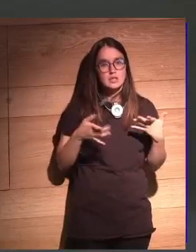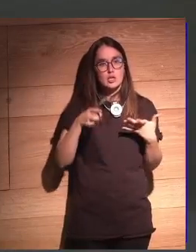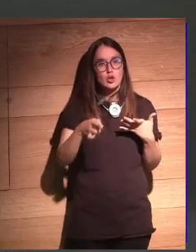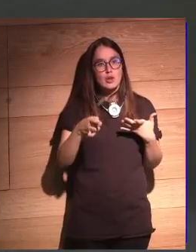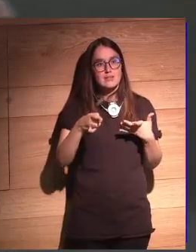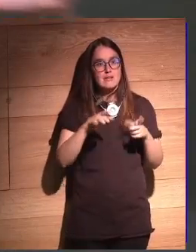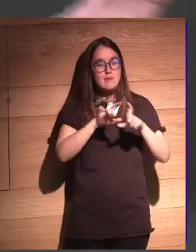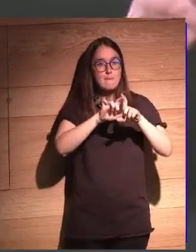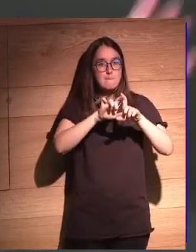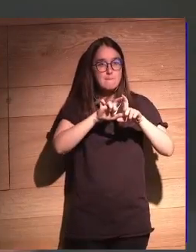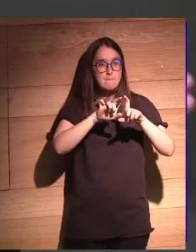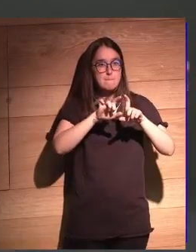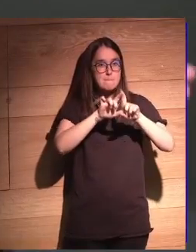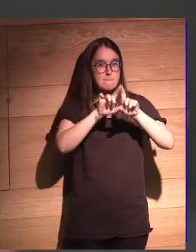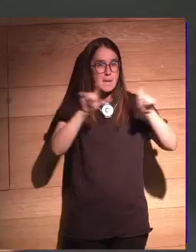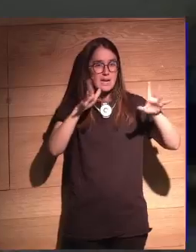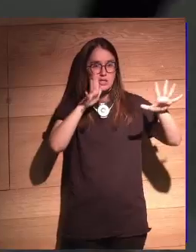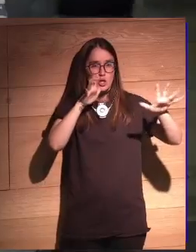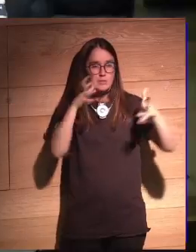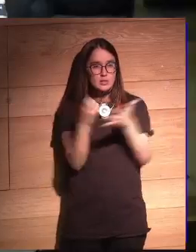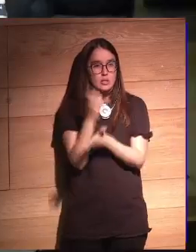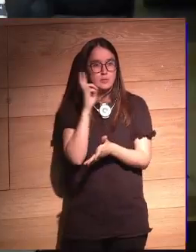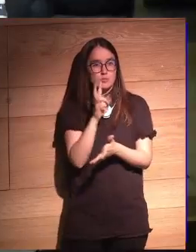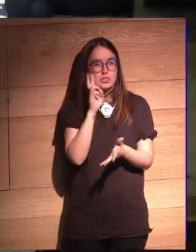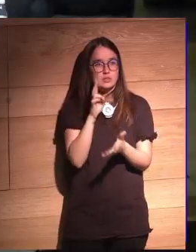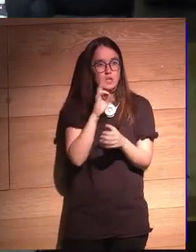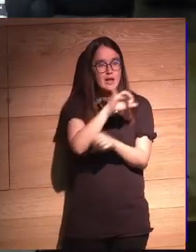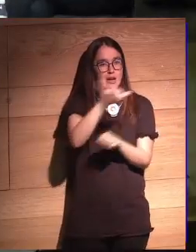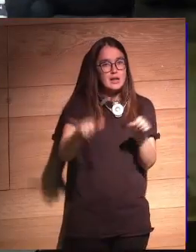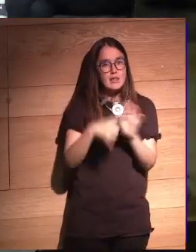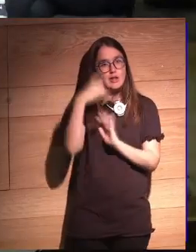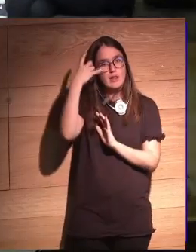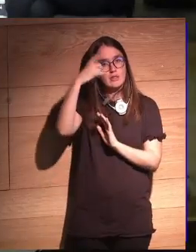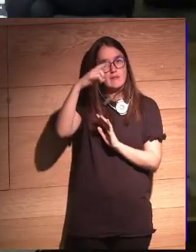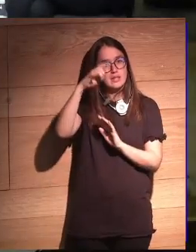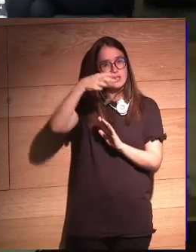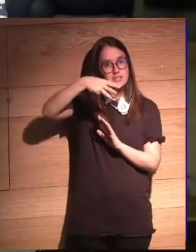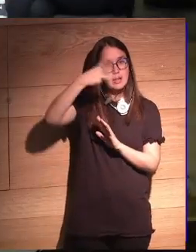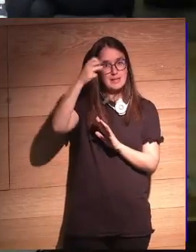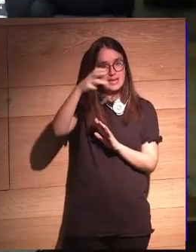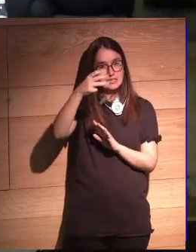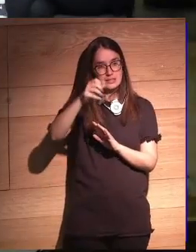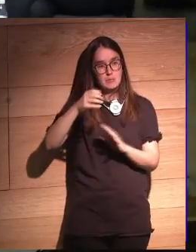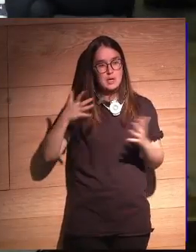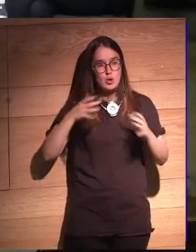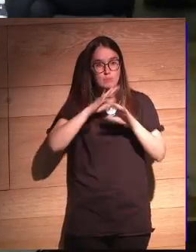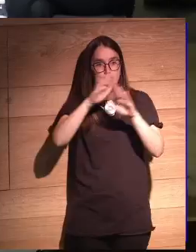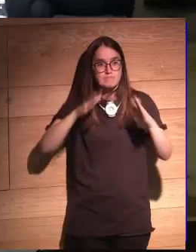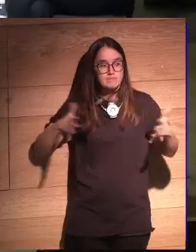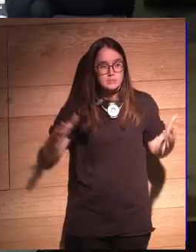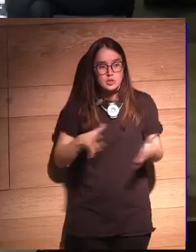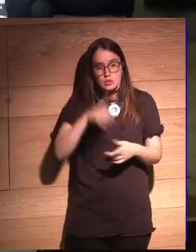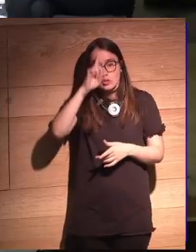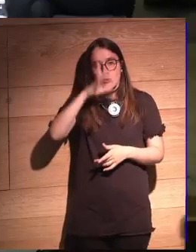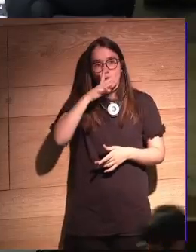urban planners and all these people who really improve the cities, and all these terrible bars and terrible areas that we